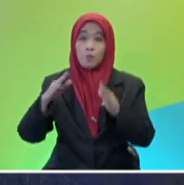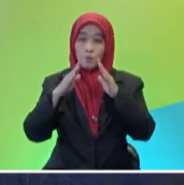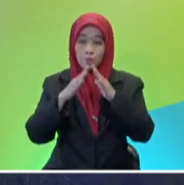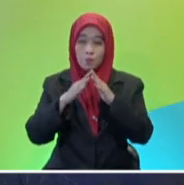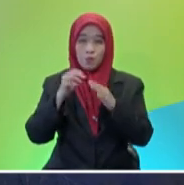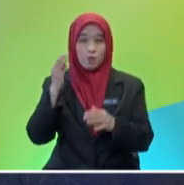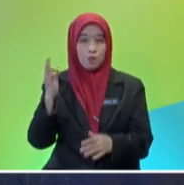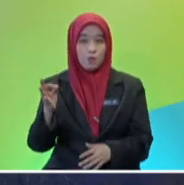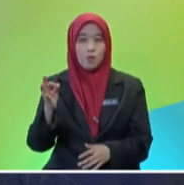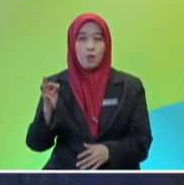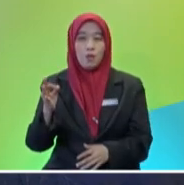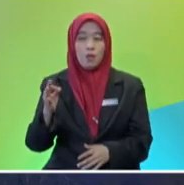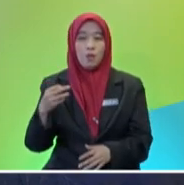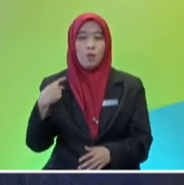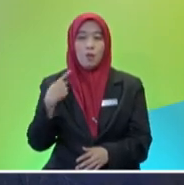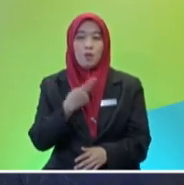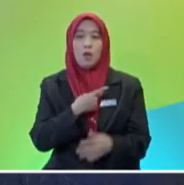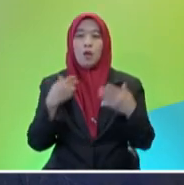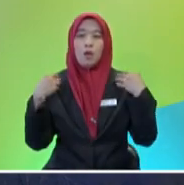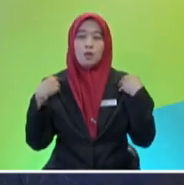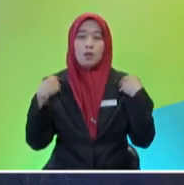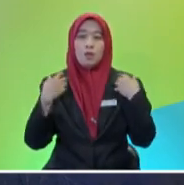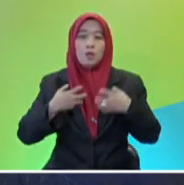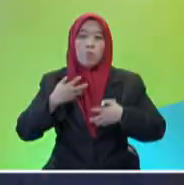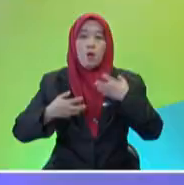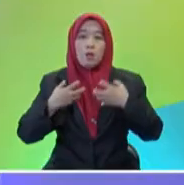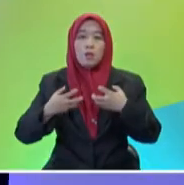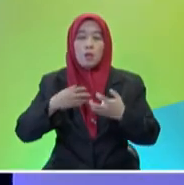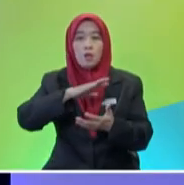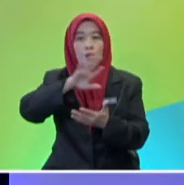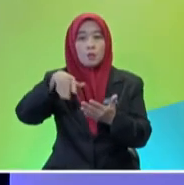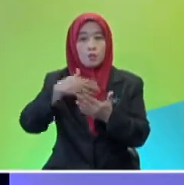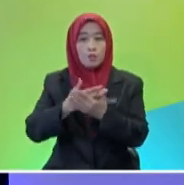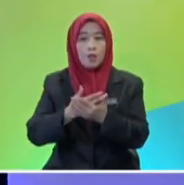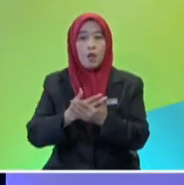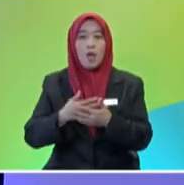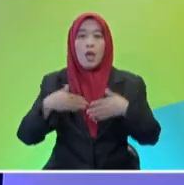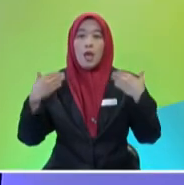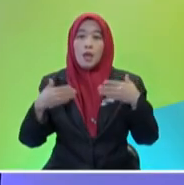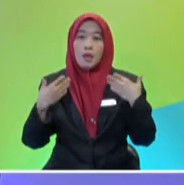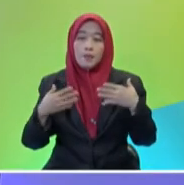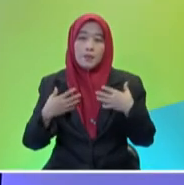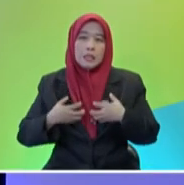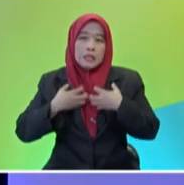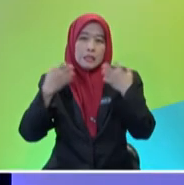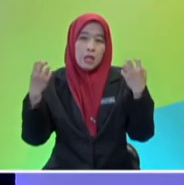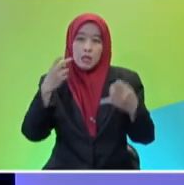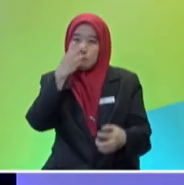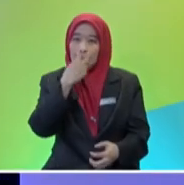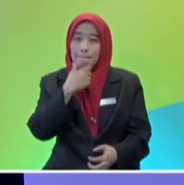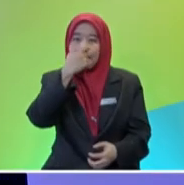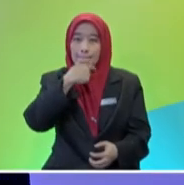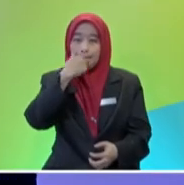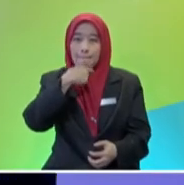have learned about these four emotions. Happy, scared, sad and